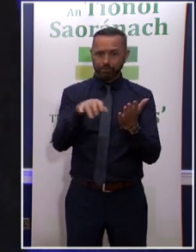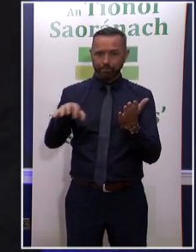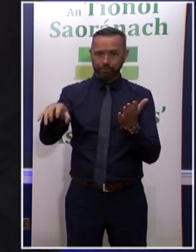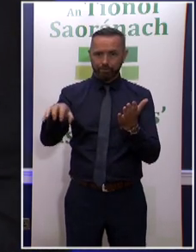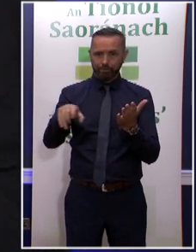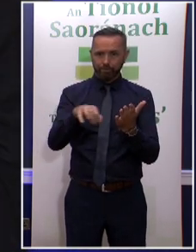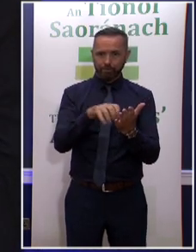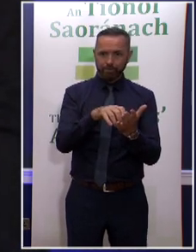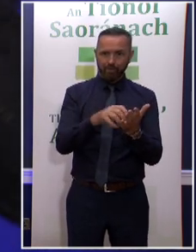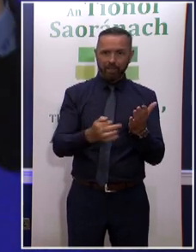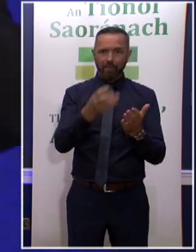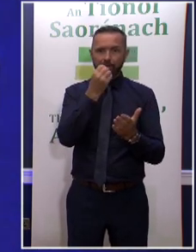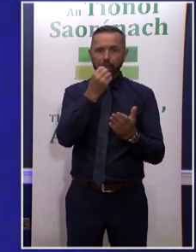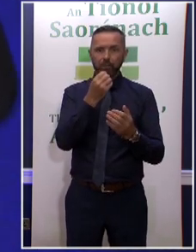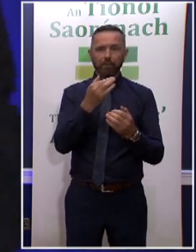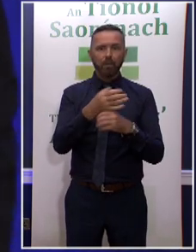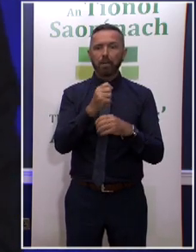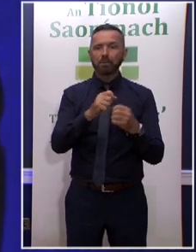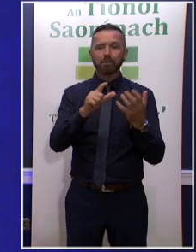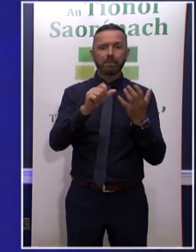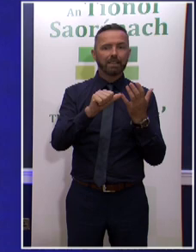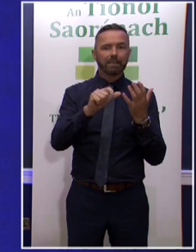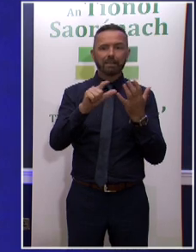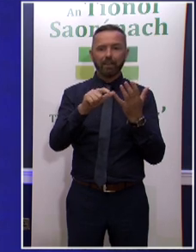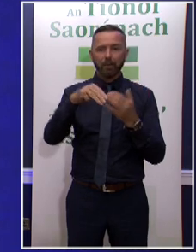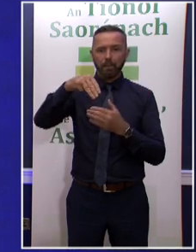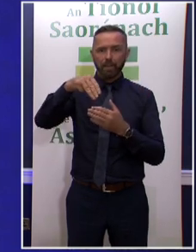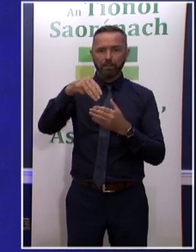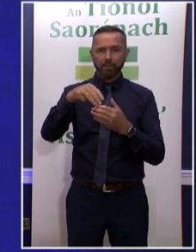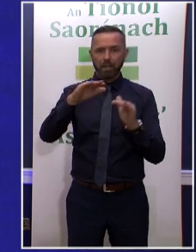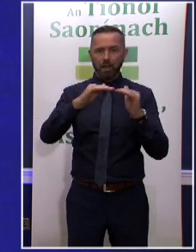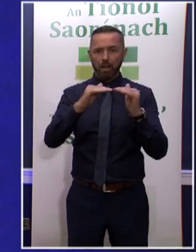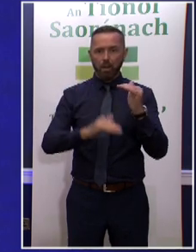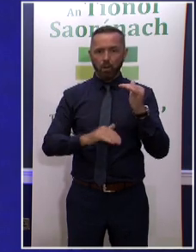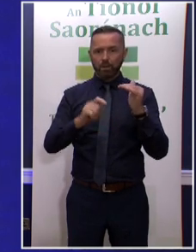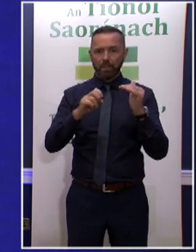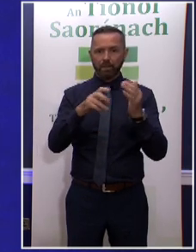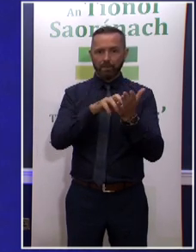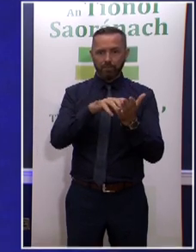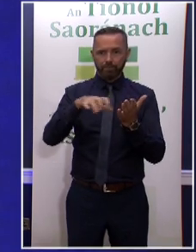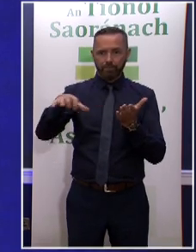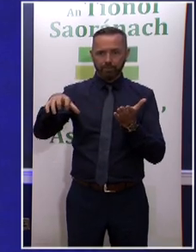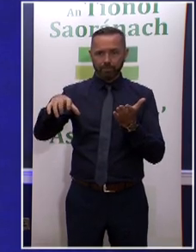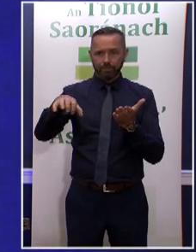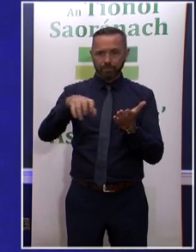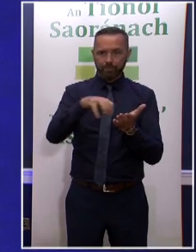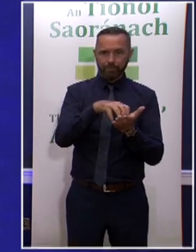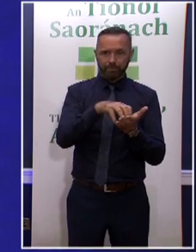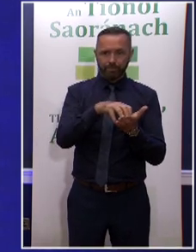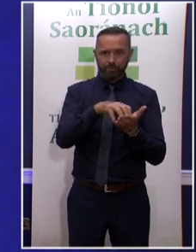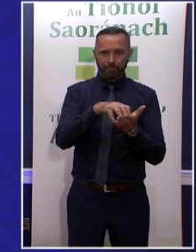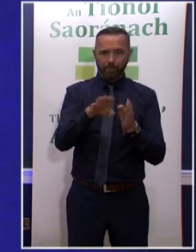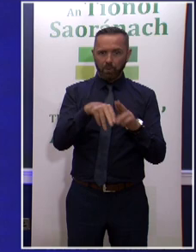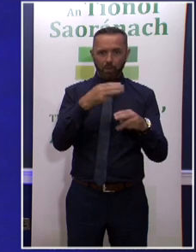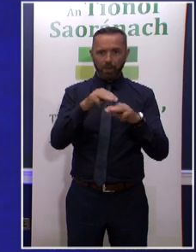its food out to around 7 meters during low tide, and then finds its way back. They're able to navigate their way back